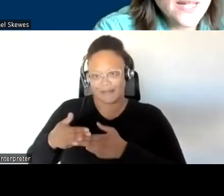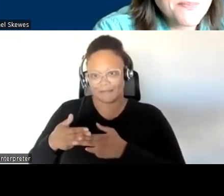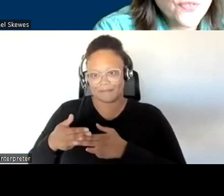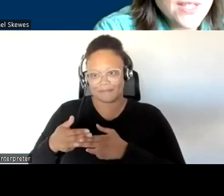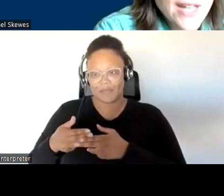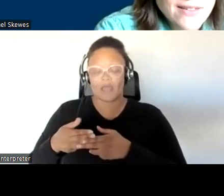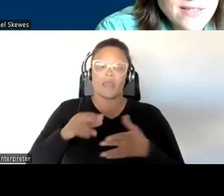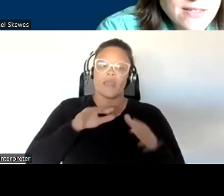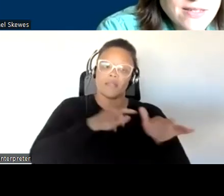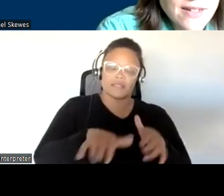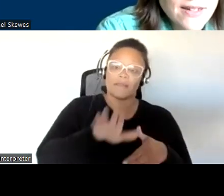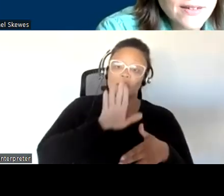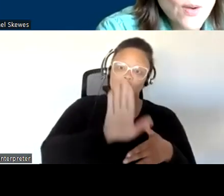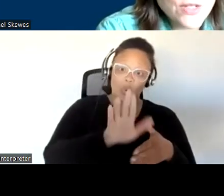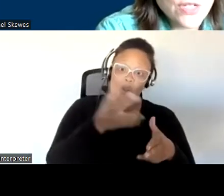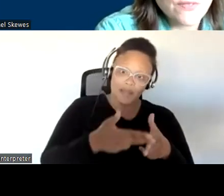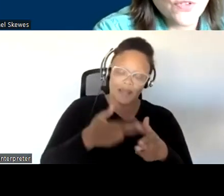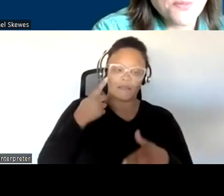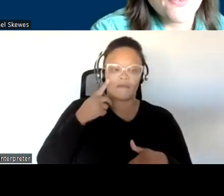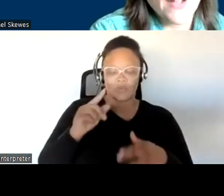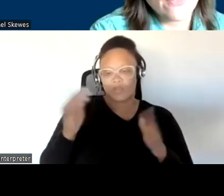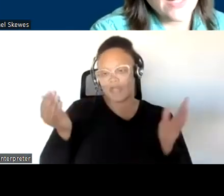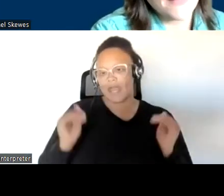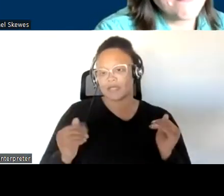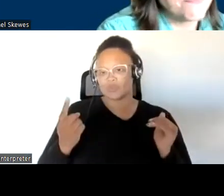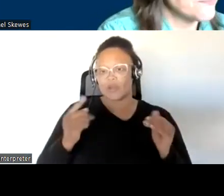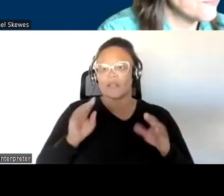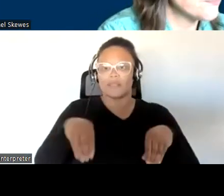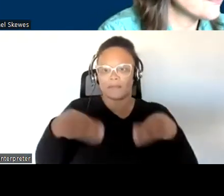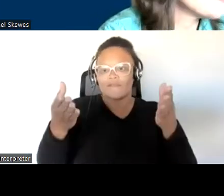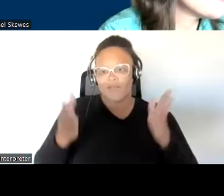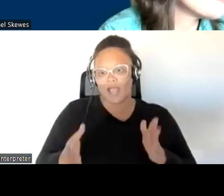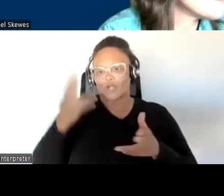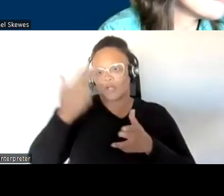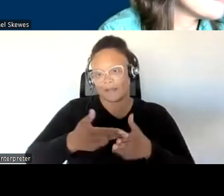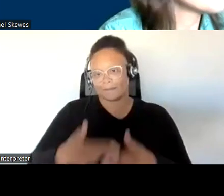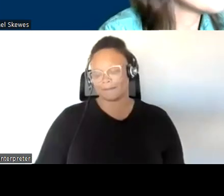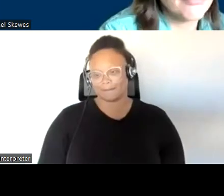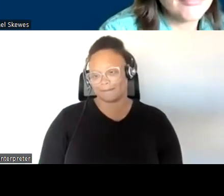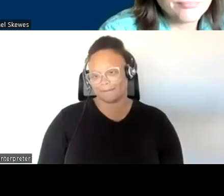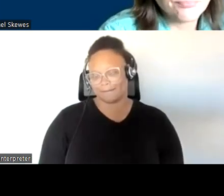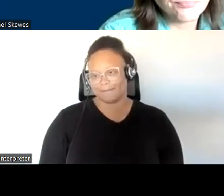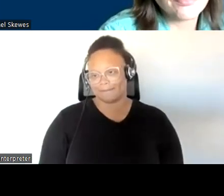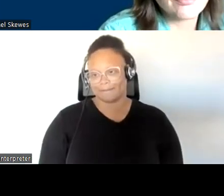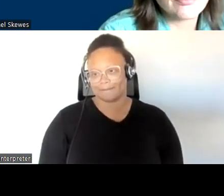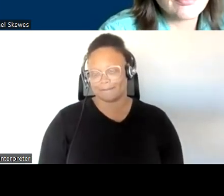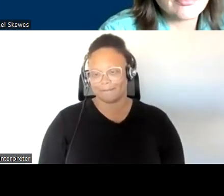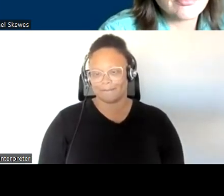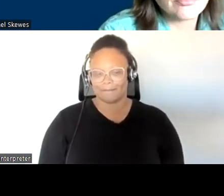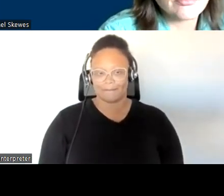your name for the next question for the provider name. Correct, but right on top,